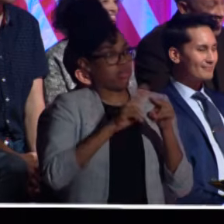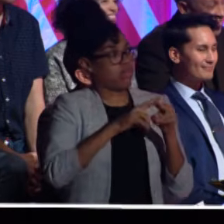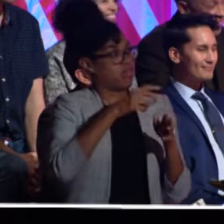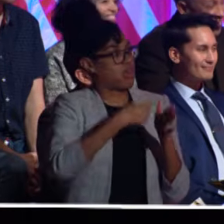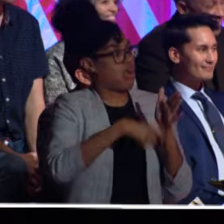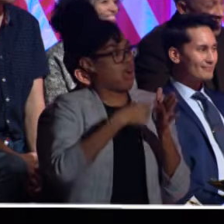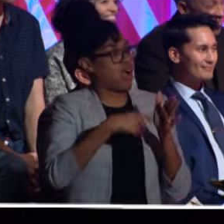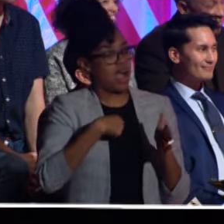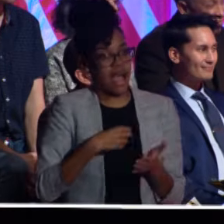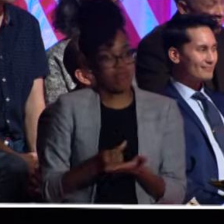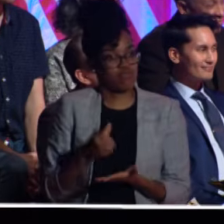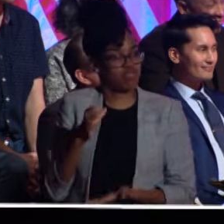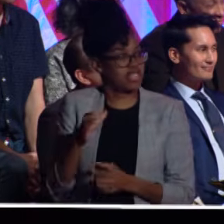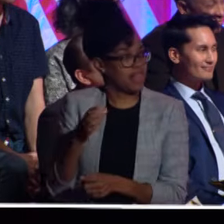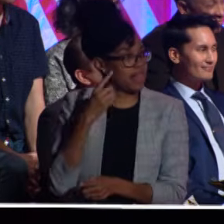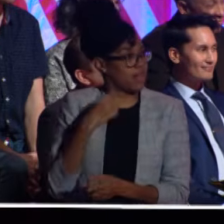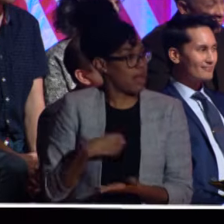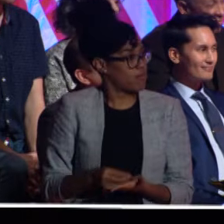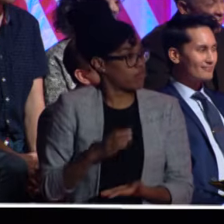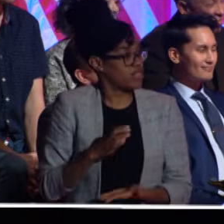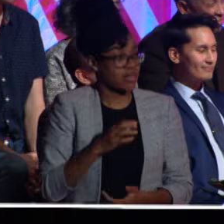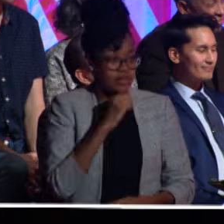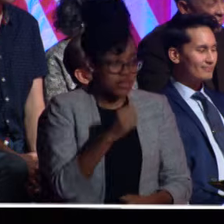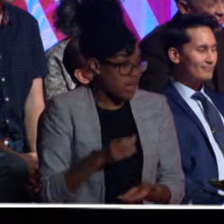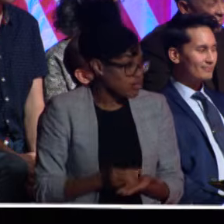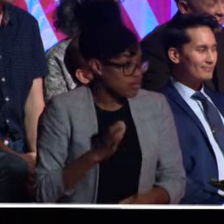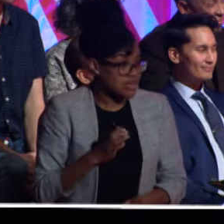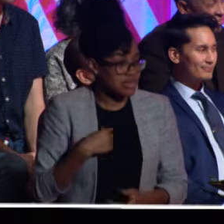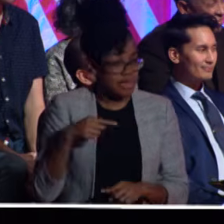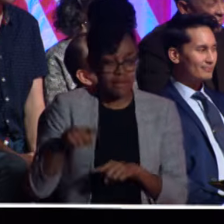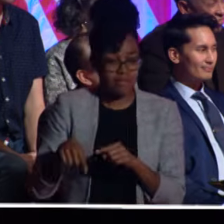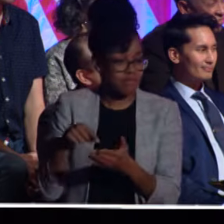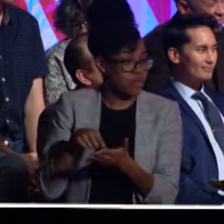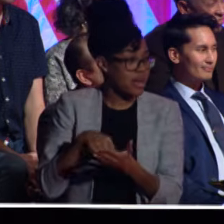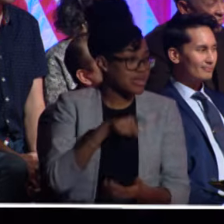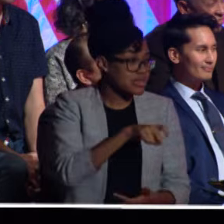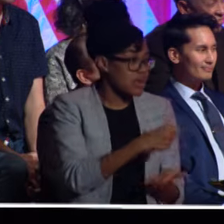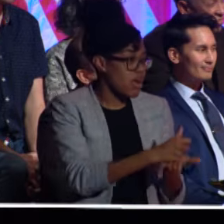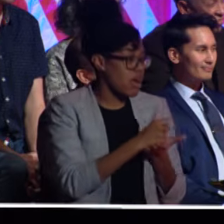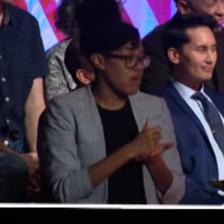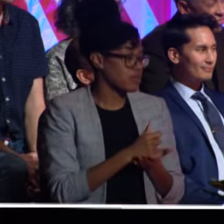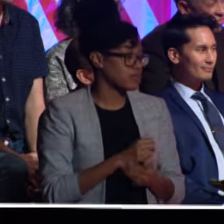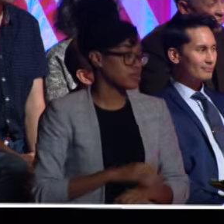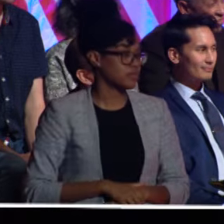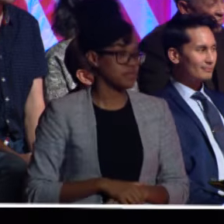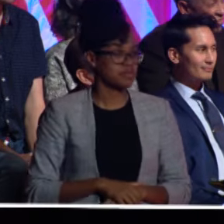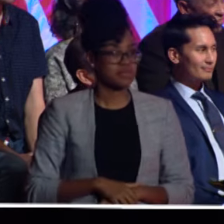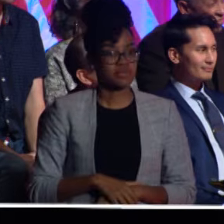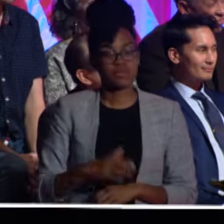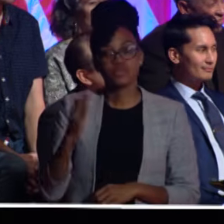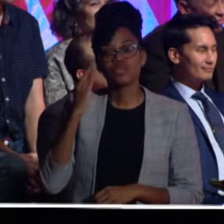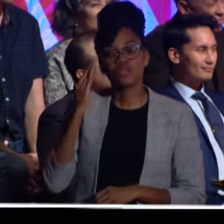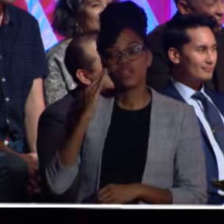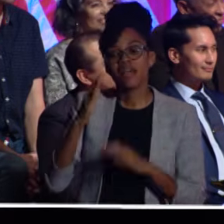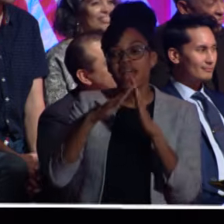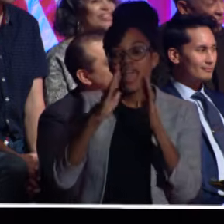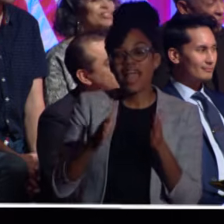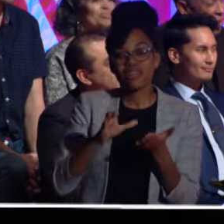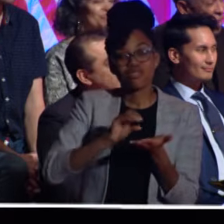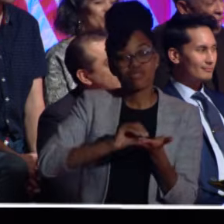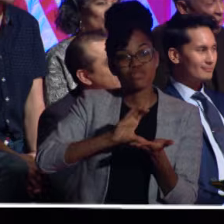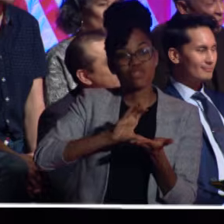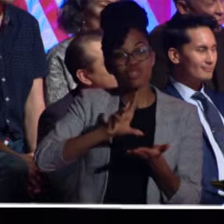But I'm not, and I need help. You know how the saying goes, I'm house rich, but I'm cash